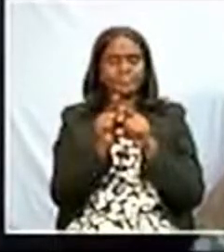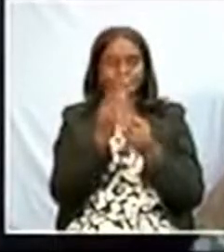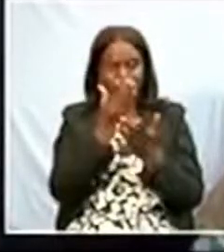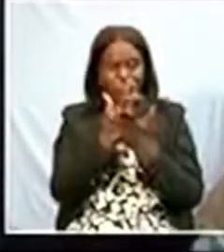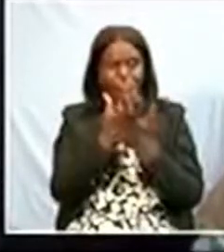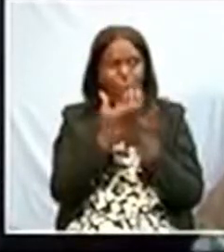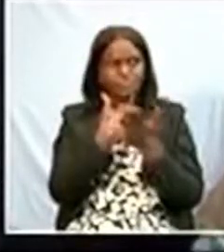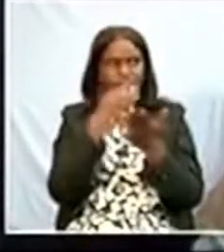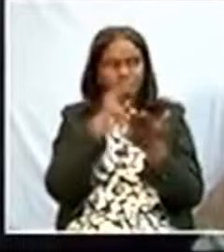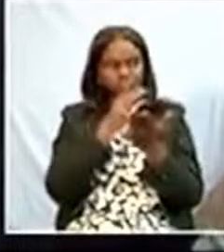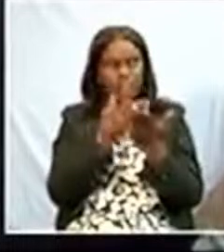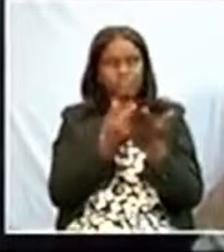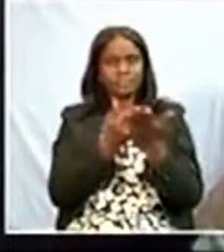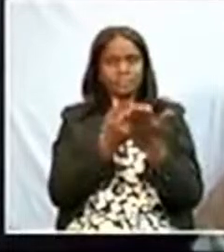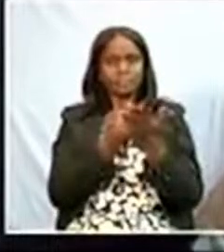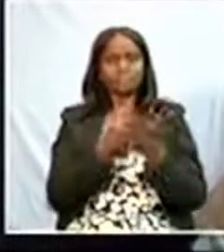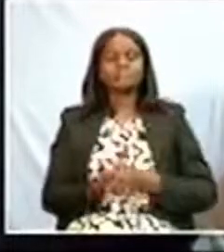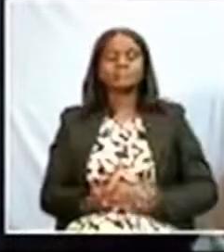request?